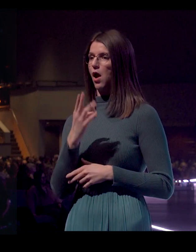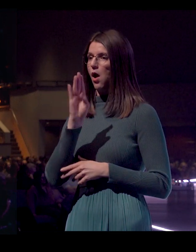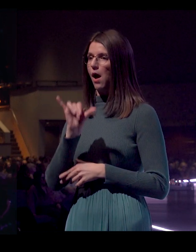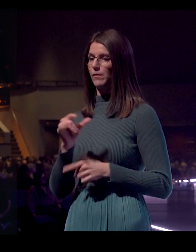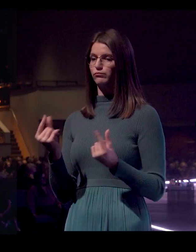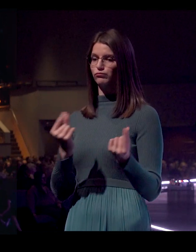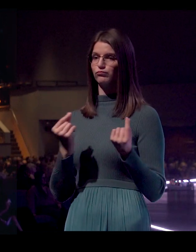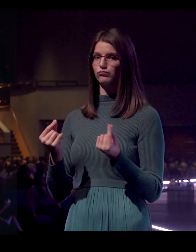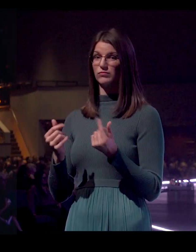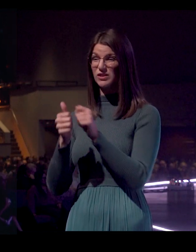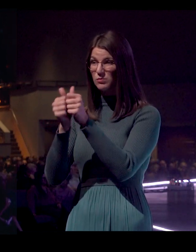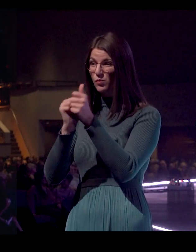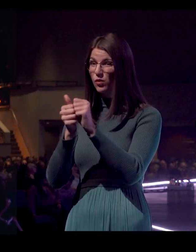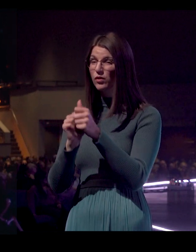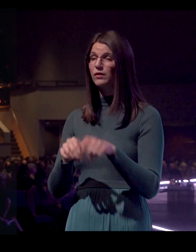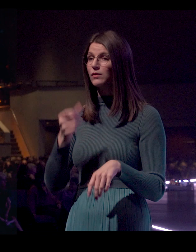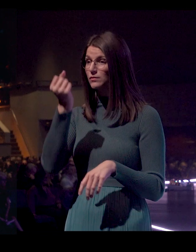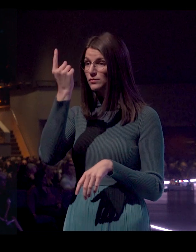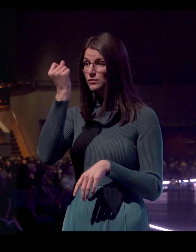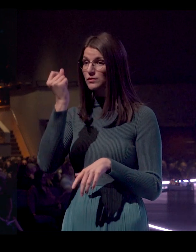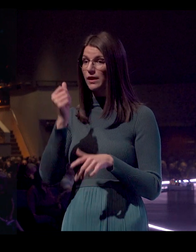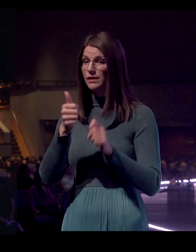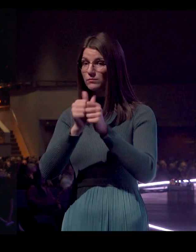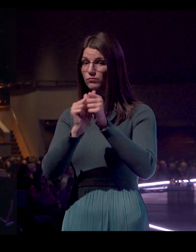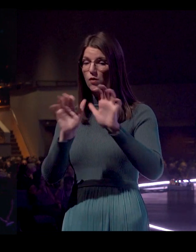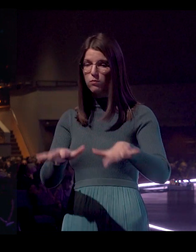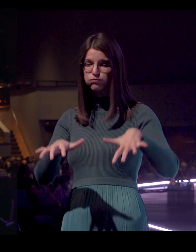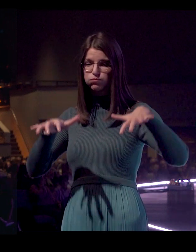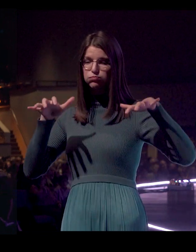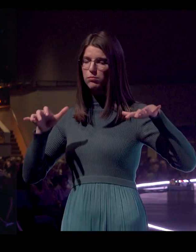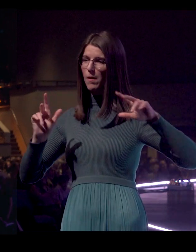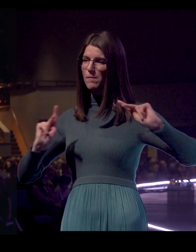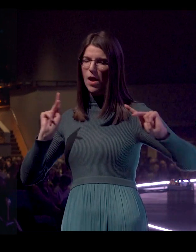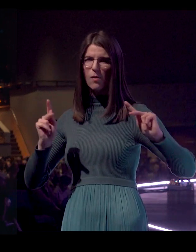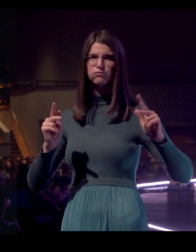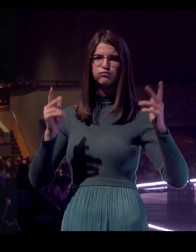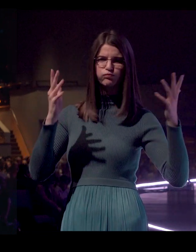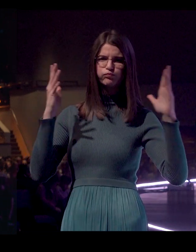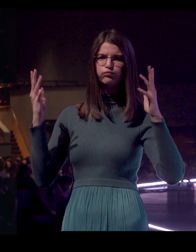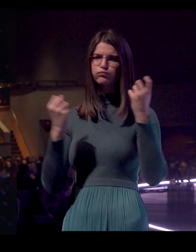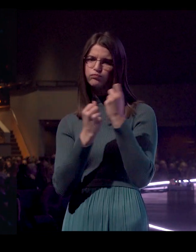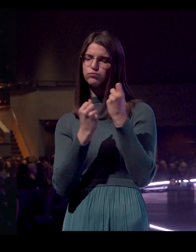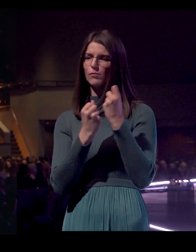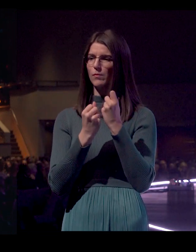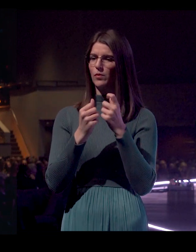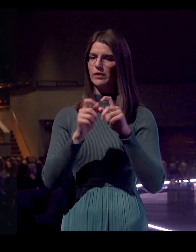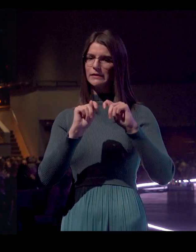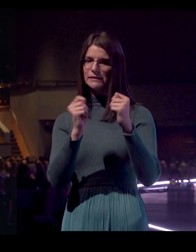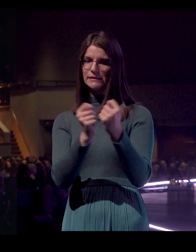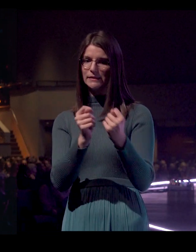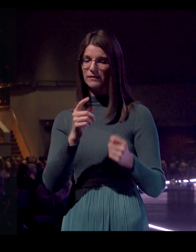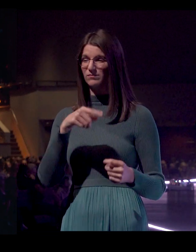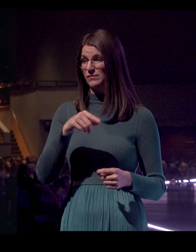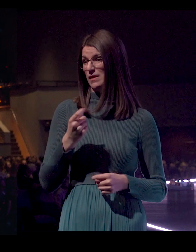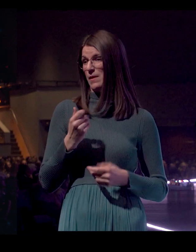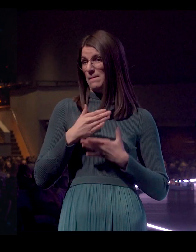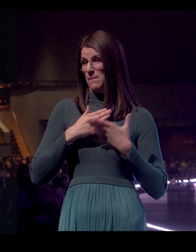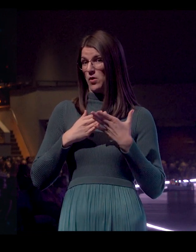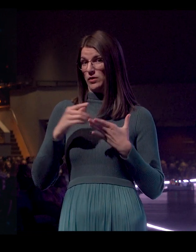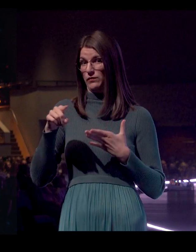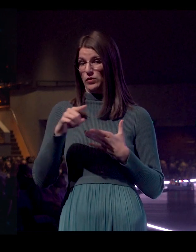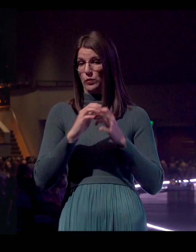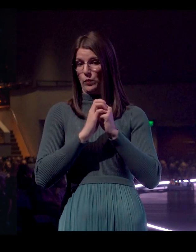of people cheering on your favorite sports team, do you know there's a little piece of you that's worshiping? You're placing worth or value in that